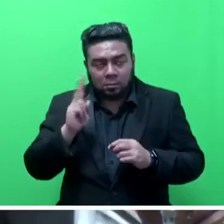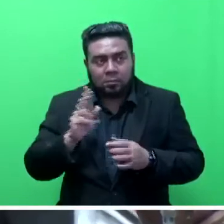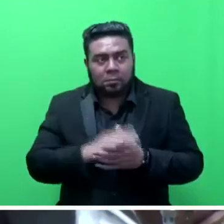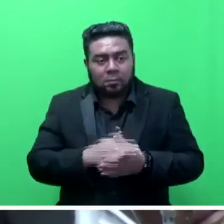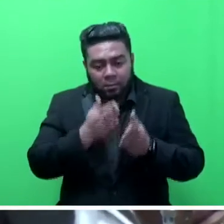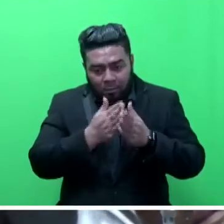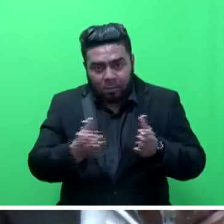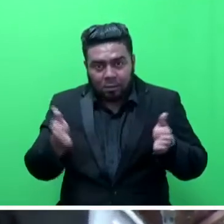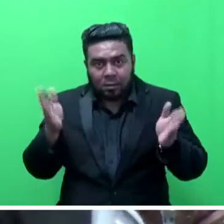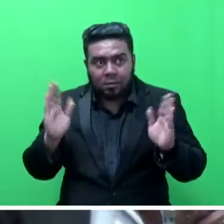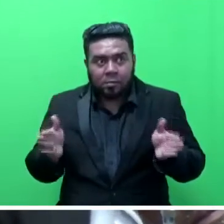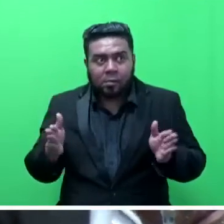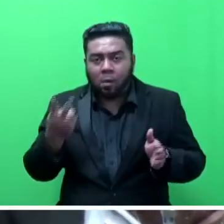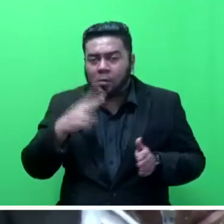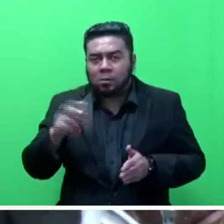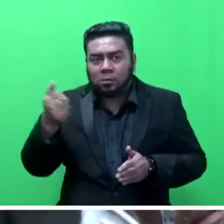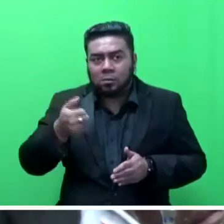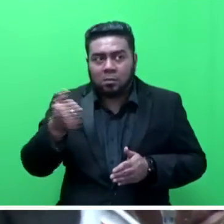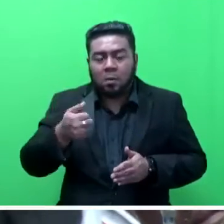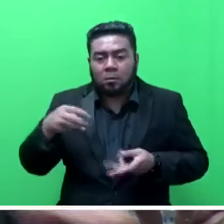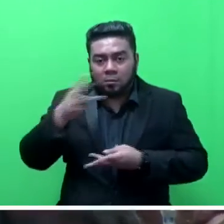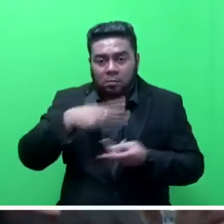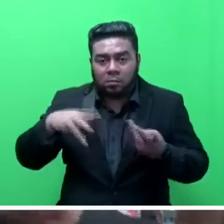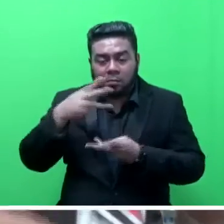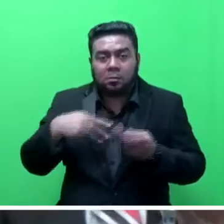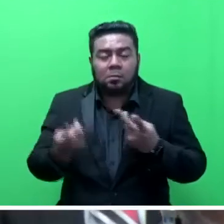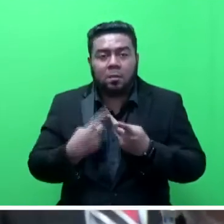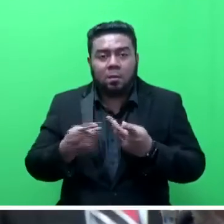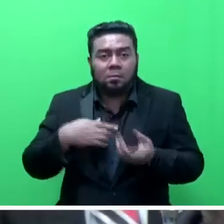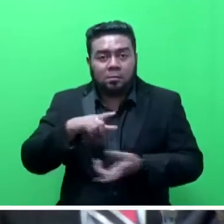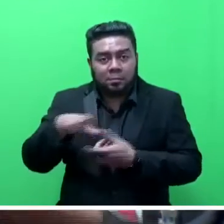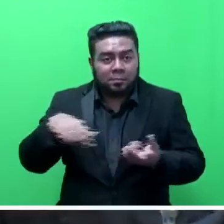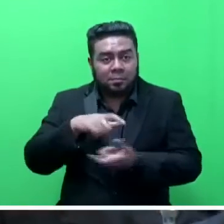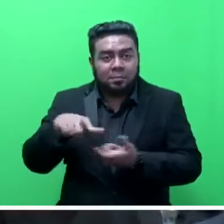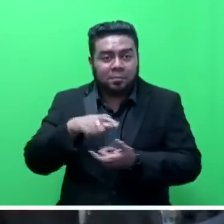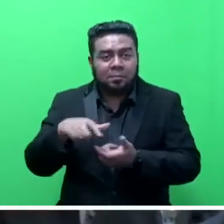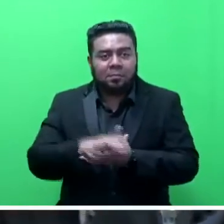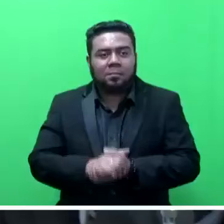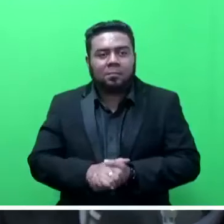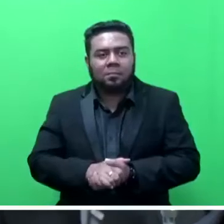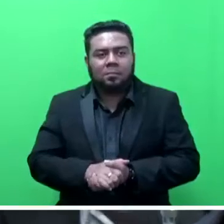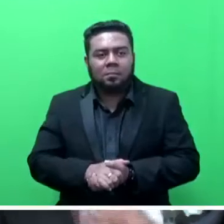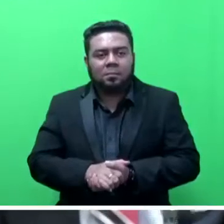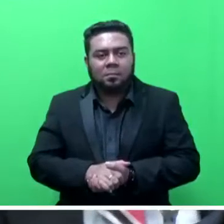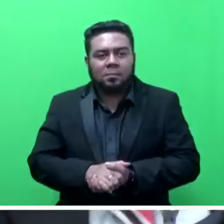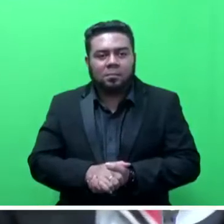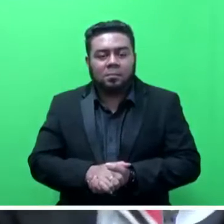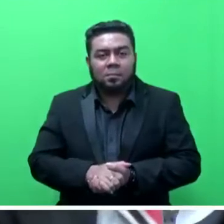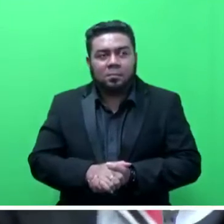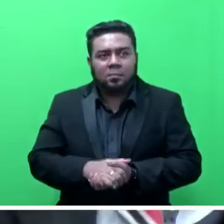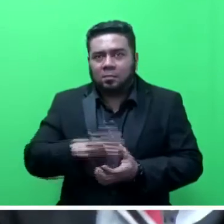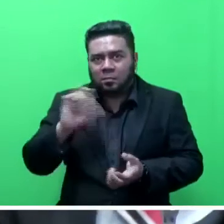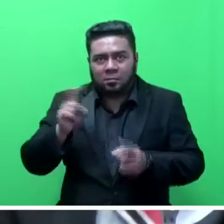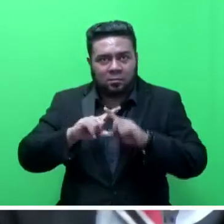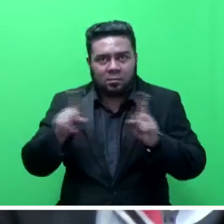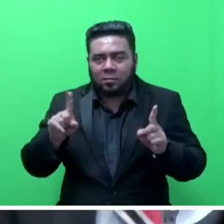up until around 2016 when we had Winston and the other cyclones. The integrity of the building came into question, so that was then